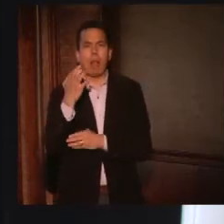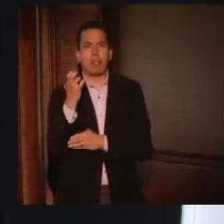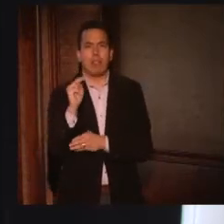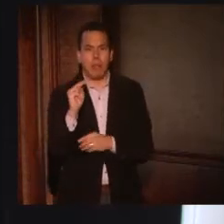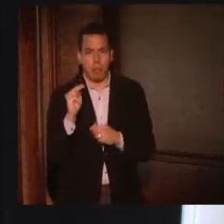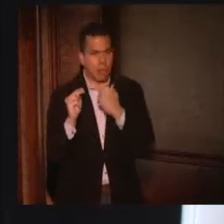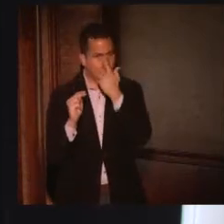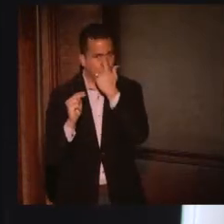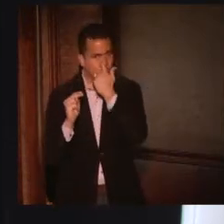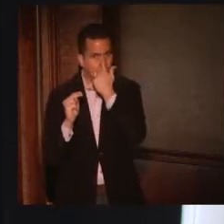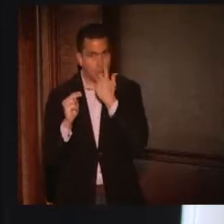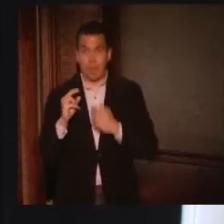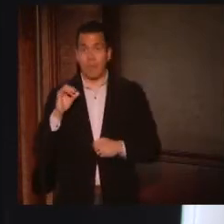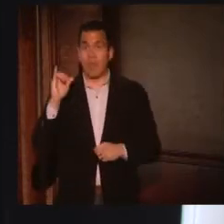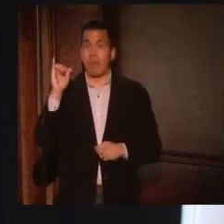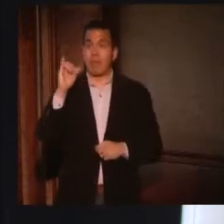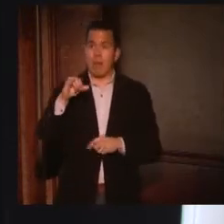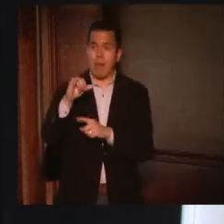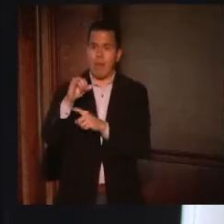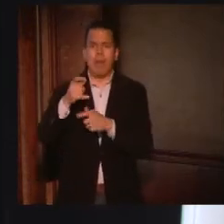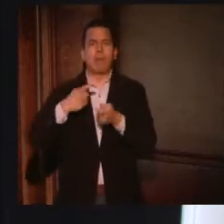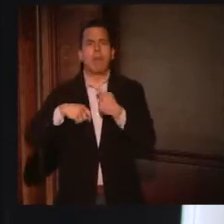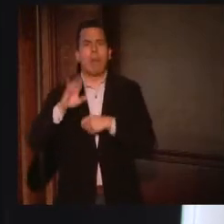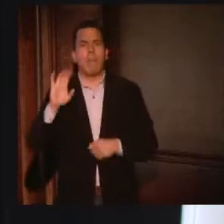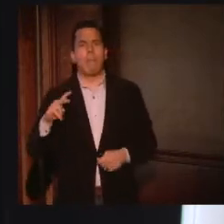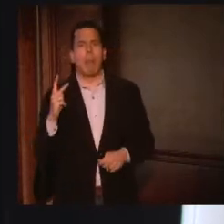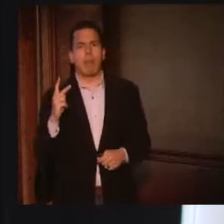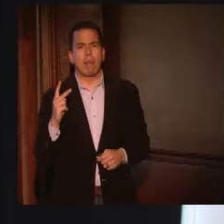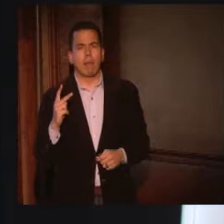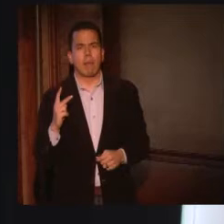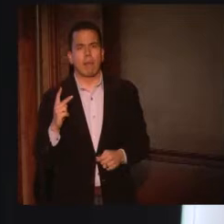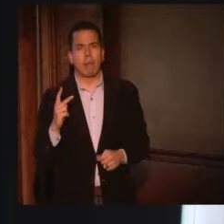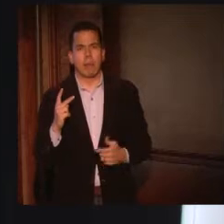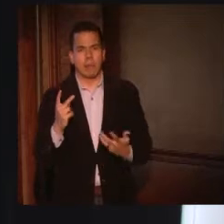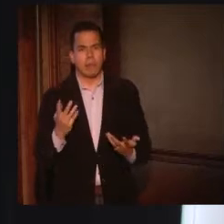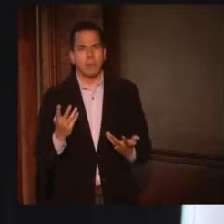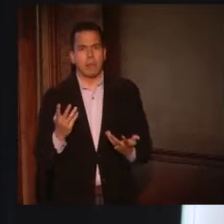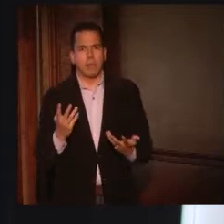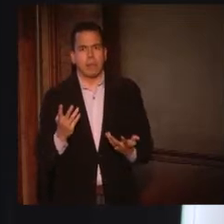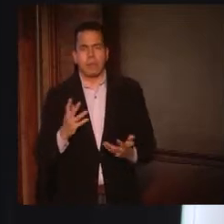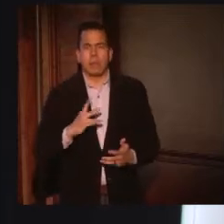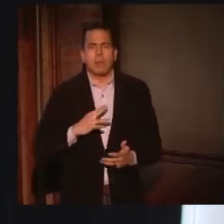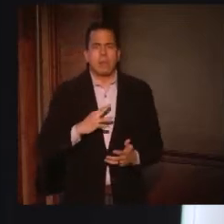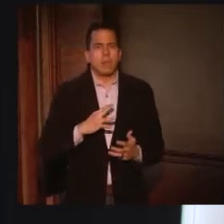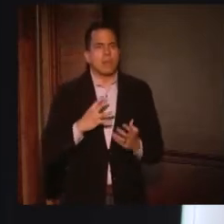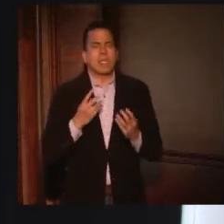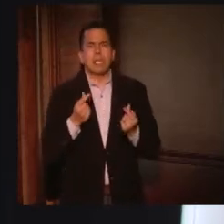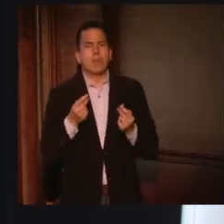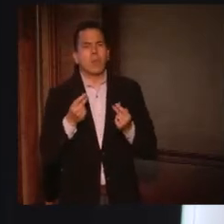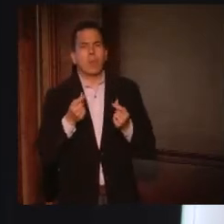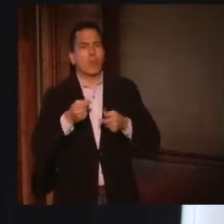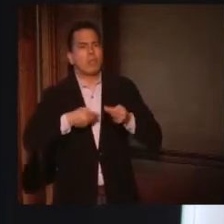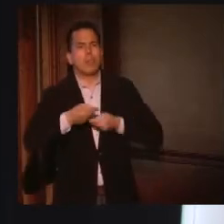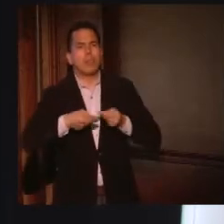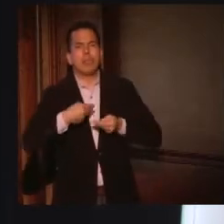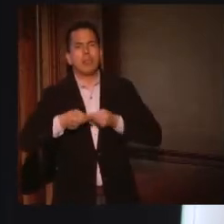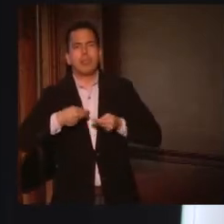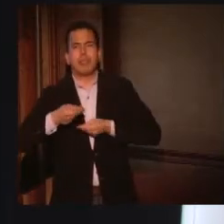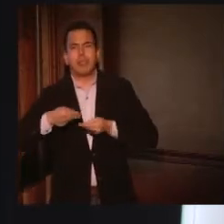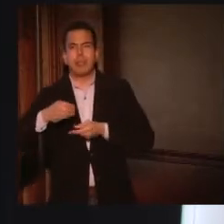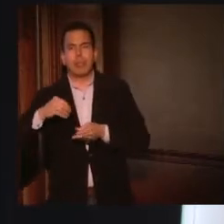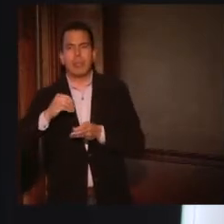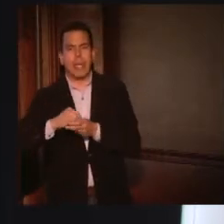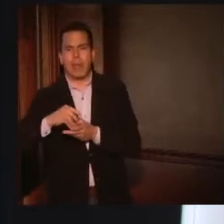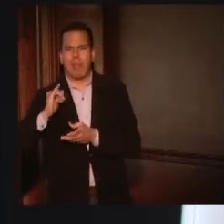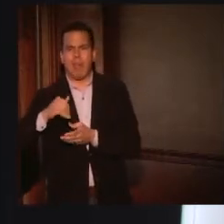we disintermediate banks, which is also create enormous efficiencies in our supply chain, and